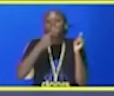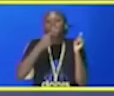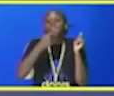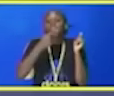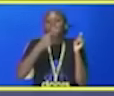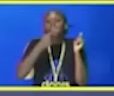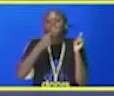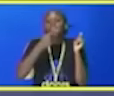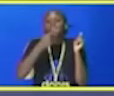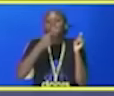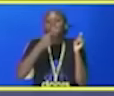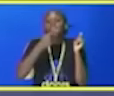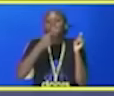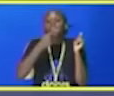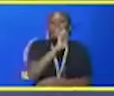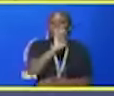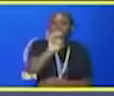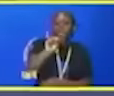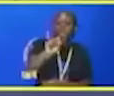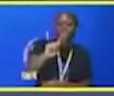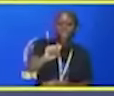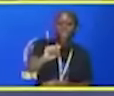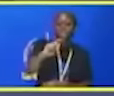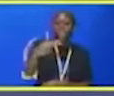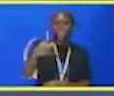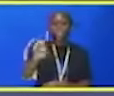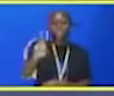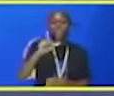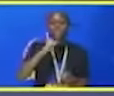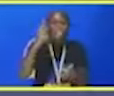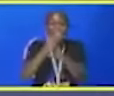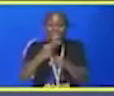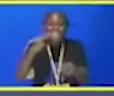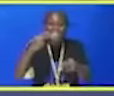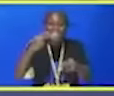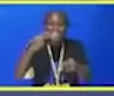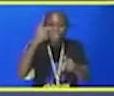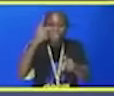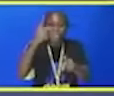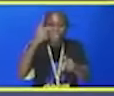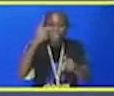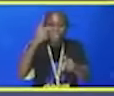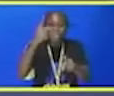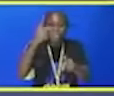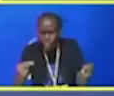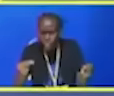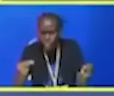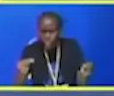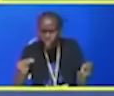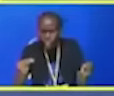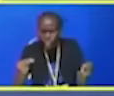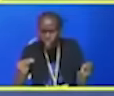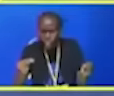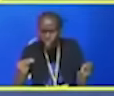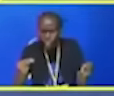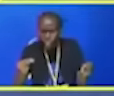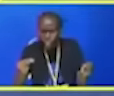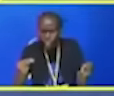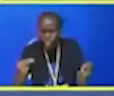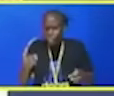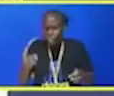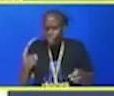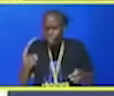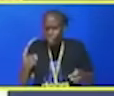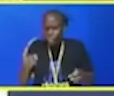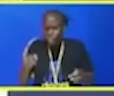just names of people. They are spiritual pathways that reveal how to become a certain kind of believer. So